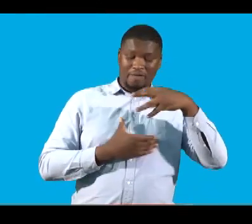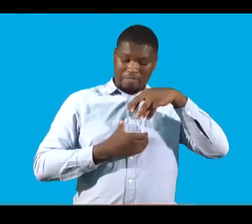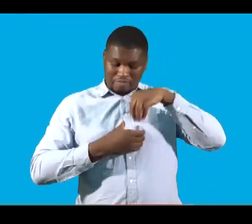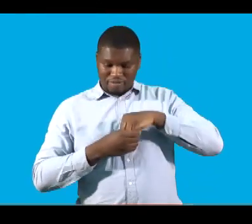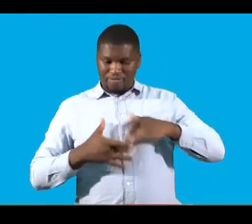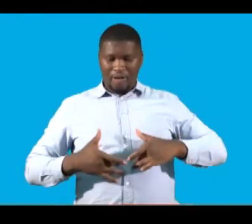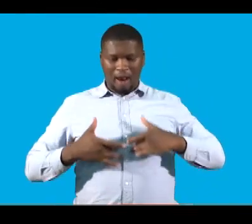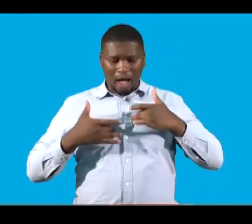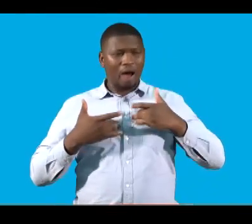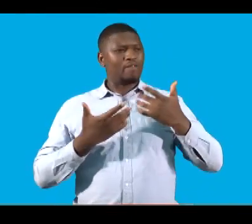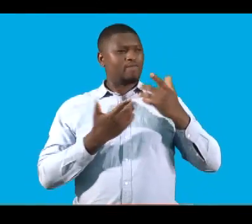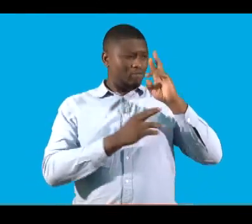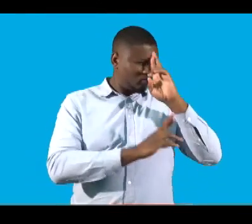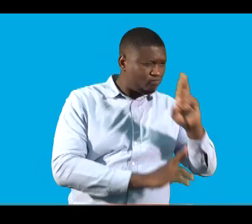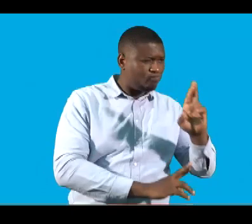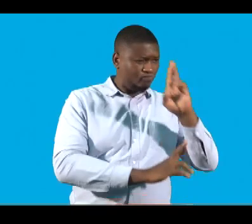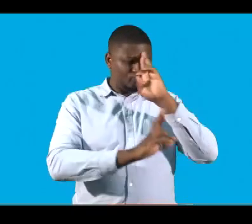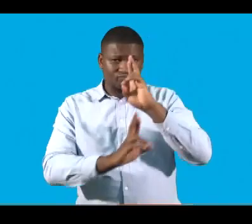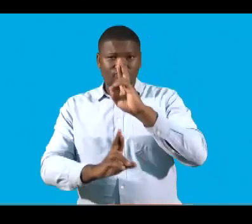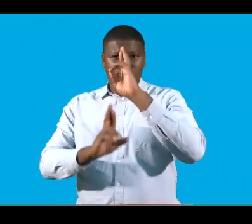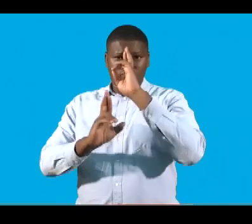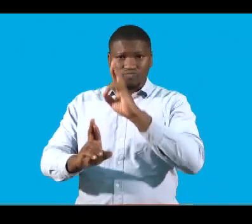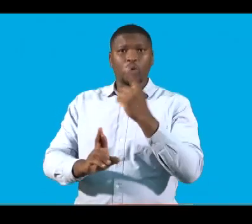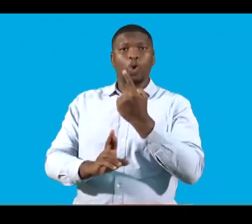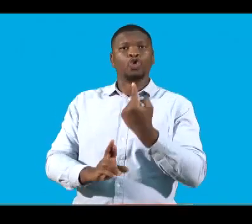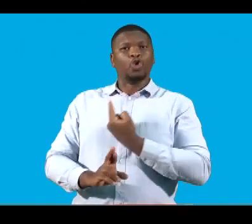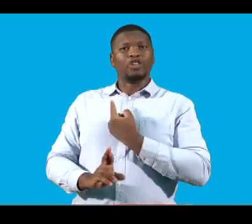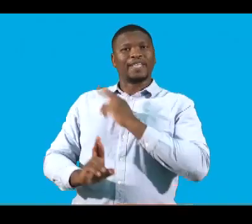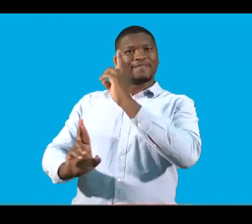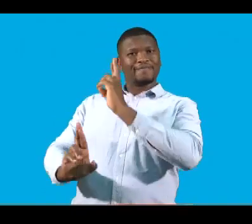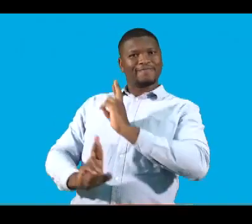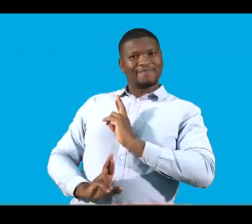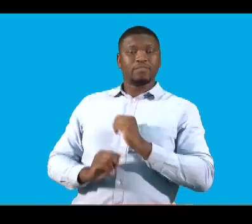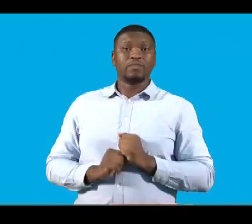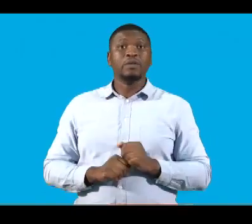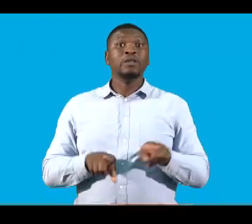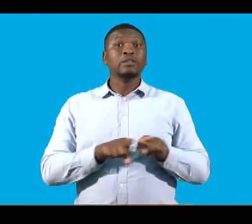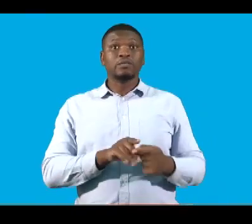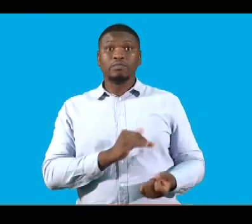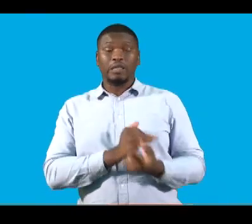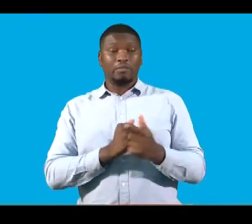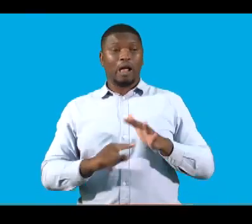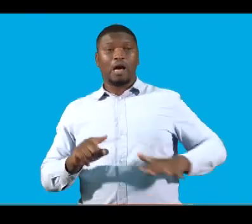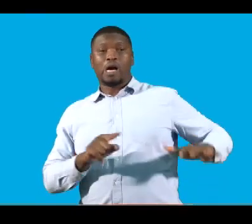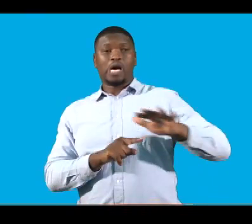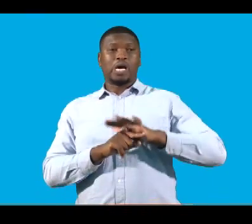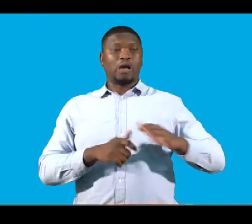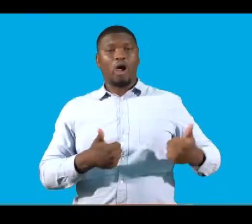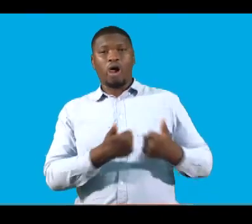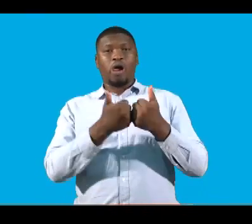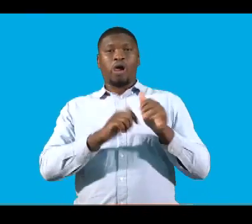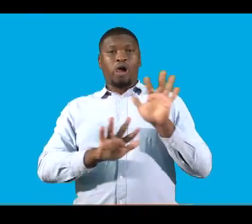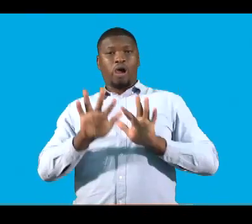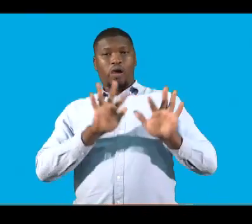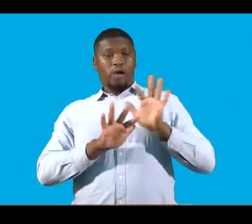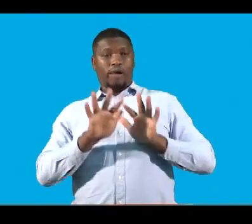his belief in compassion, love, humanity, dignity, reverence for all, and self-respect. Even when caught in the dire situation,